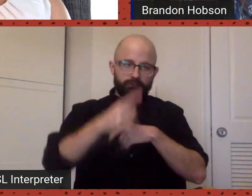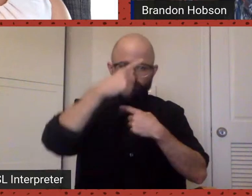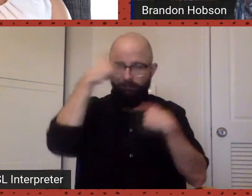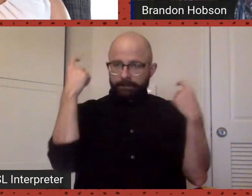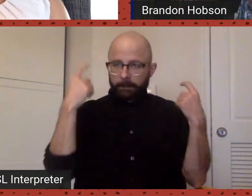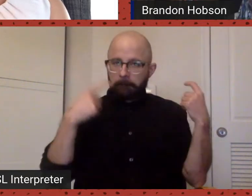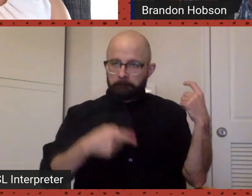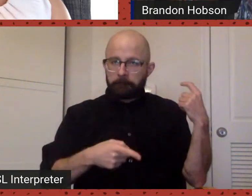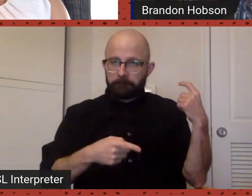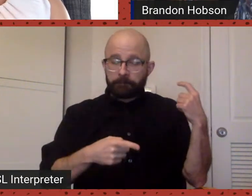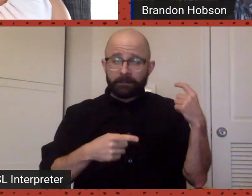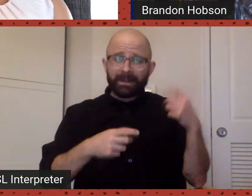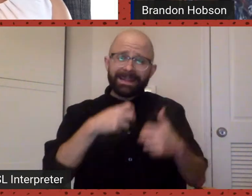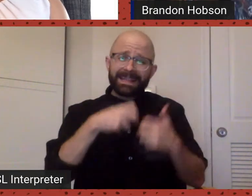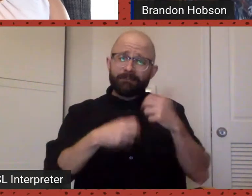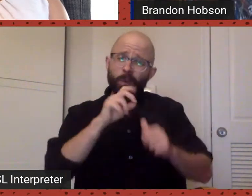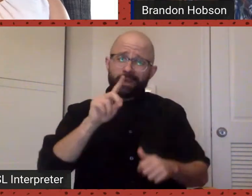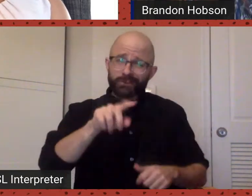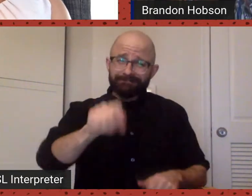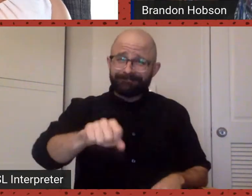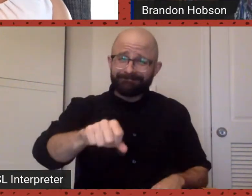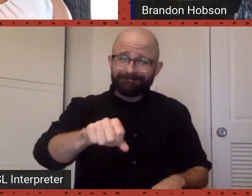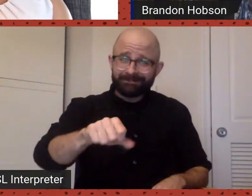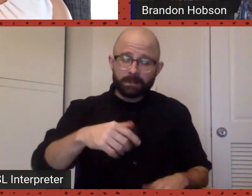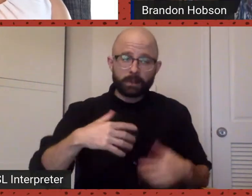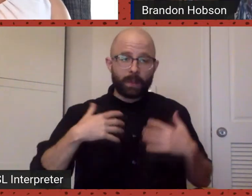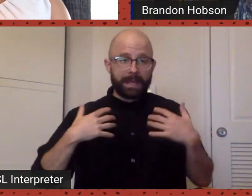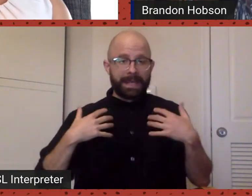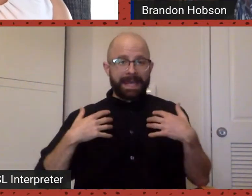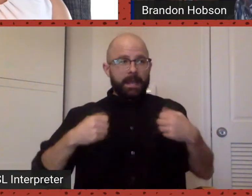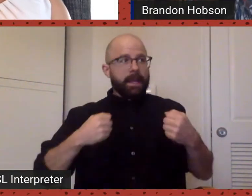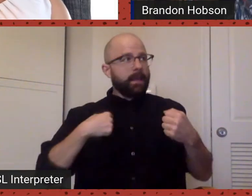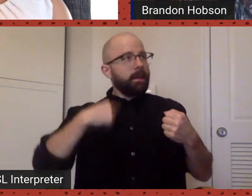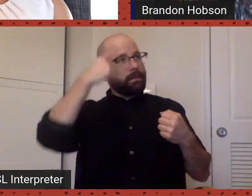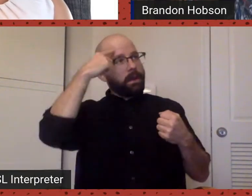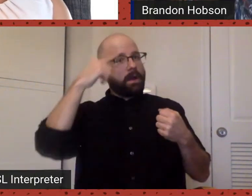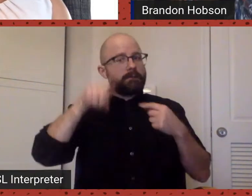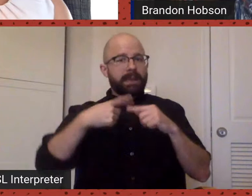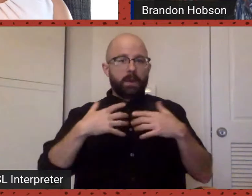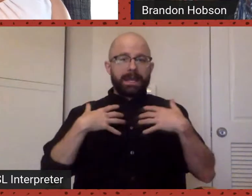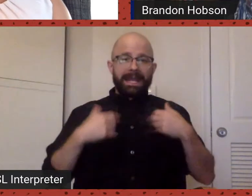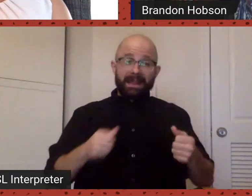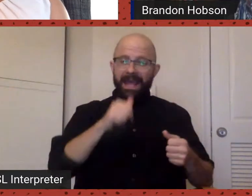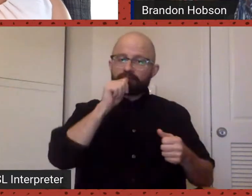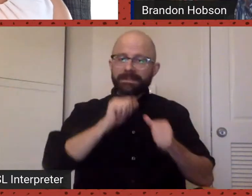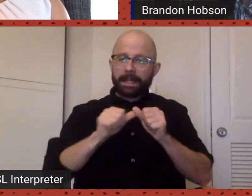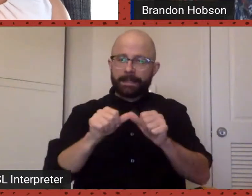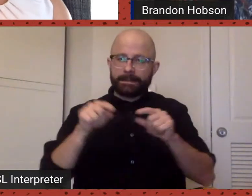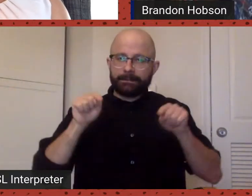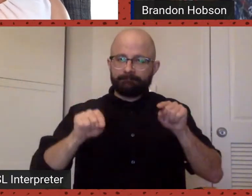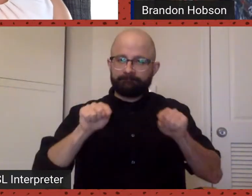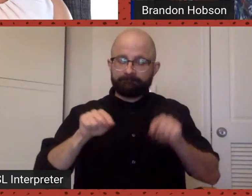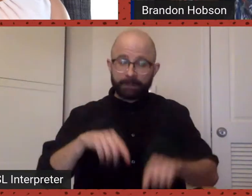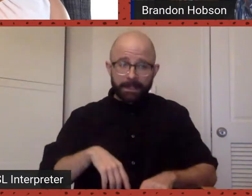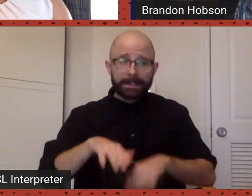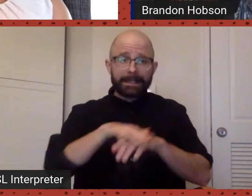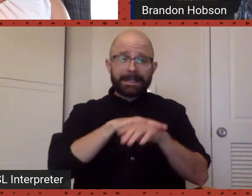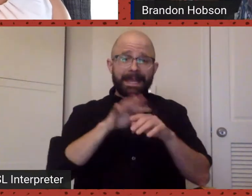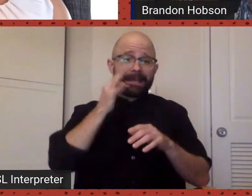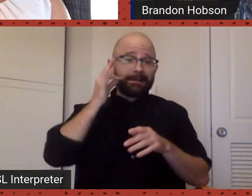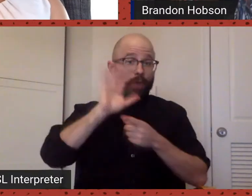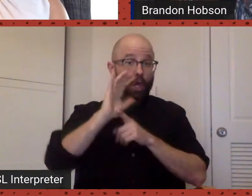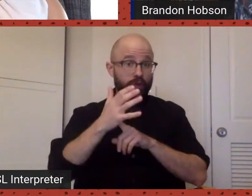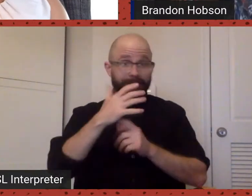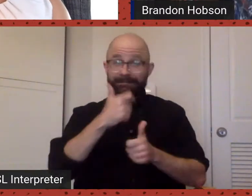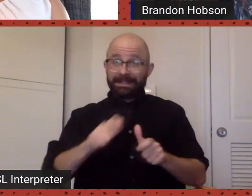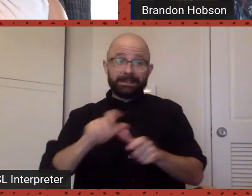it's a very difficult question. And so healing, and I thought about healing and resilience. Native culture is a big part of this, is